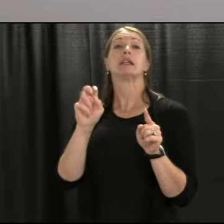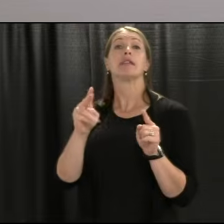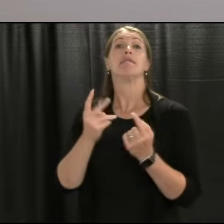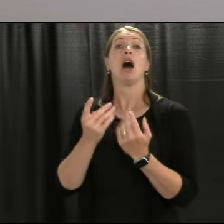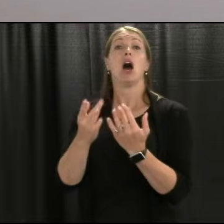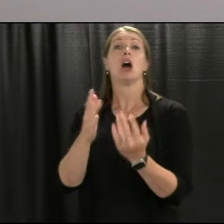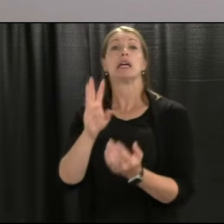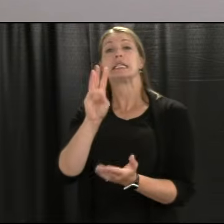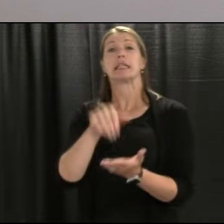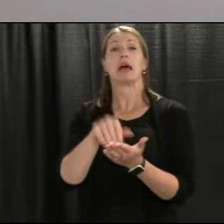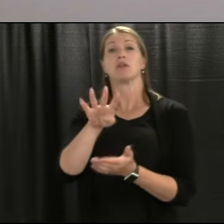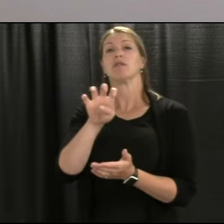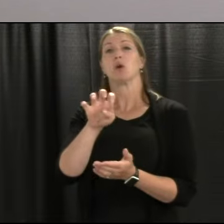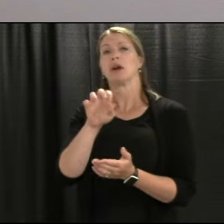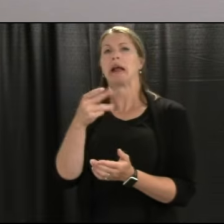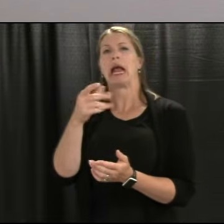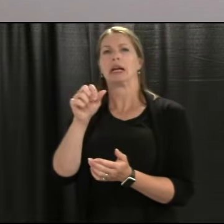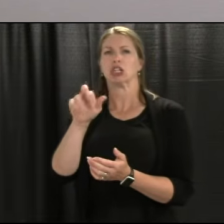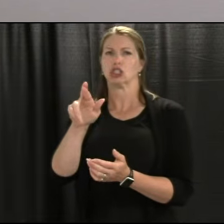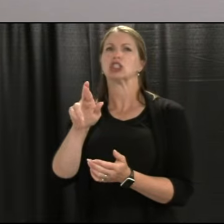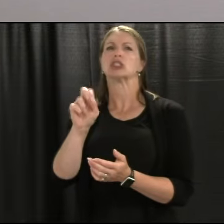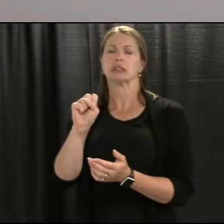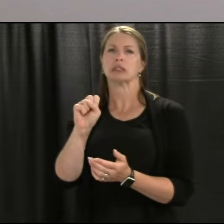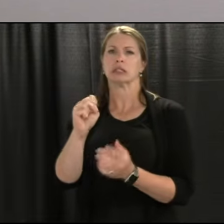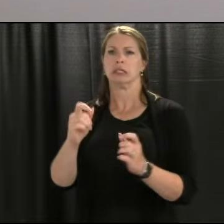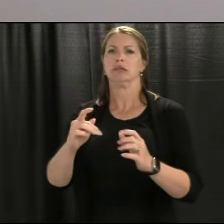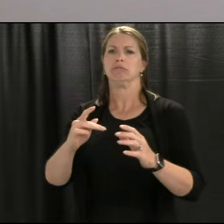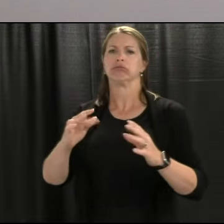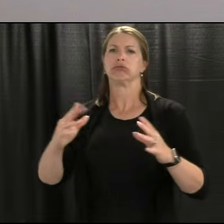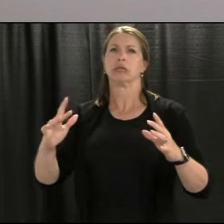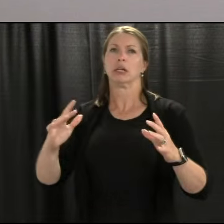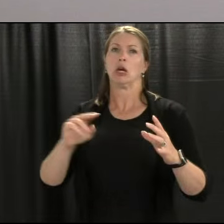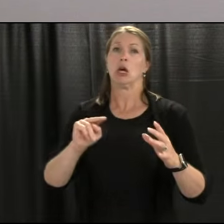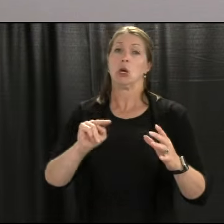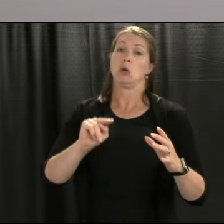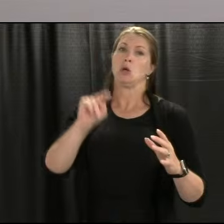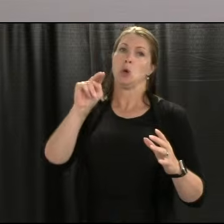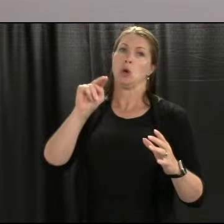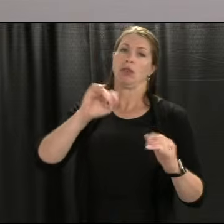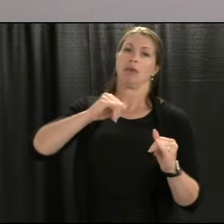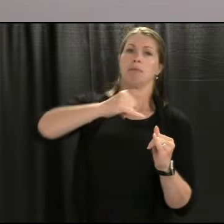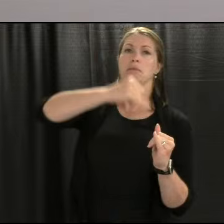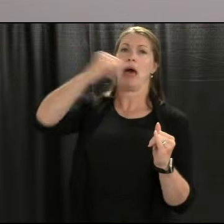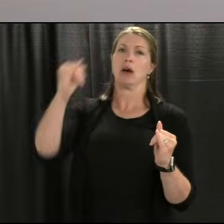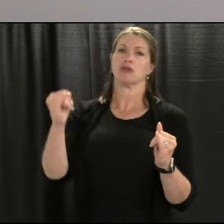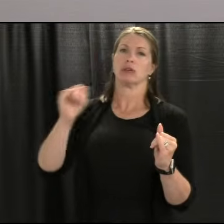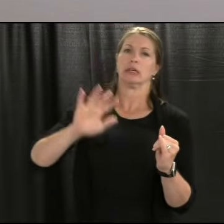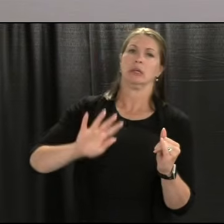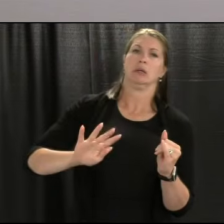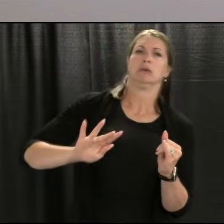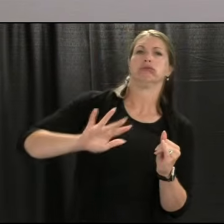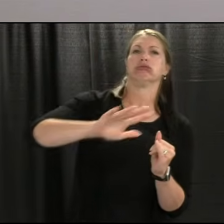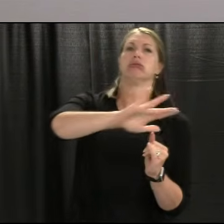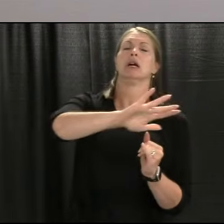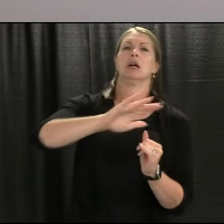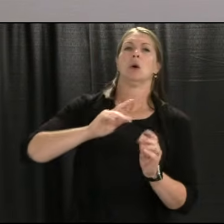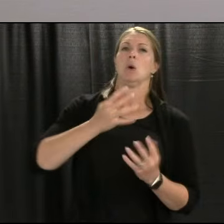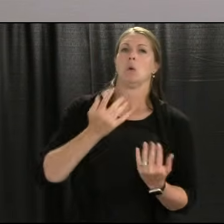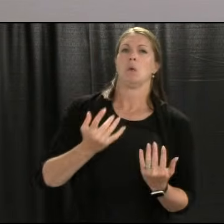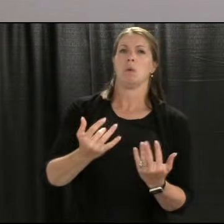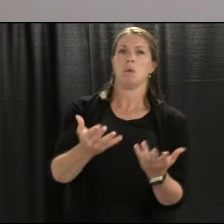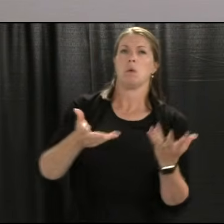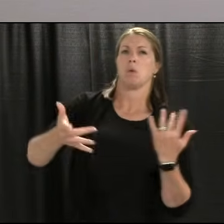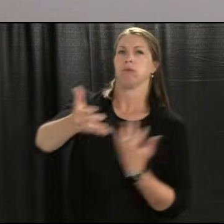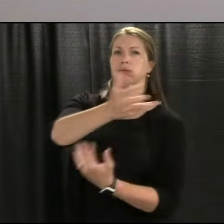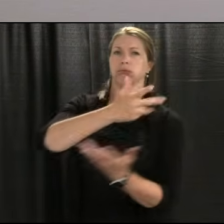did experience some growth on the northern boundary. As everybody knows, it was high temperatures and windy yesterday, which does create extreme